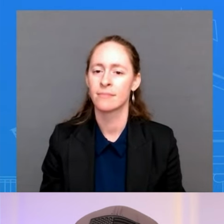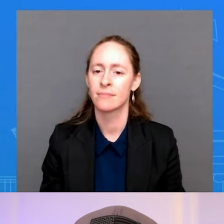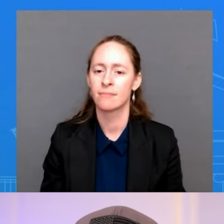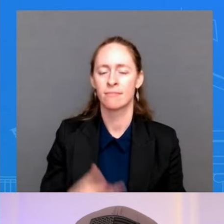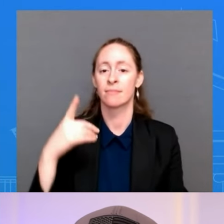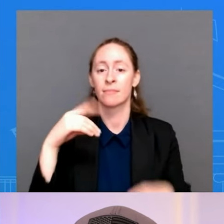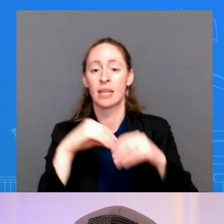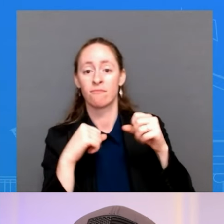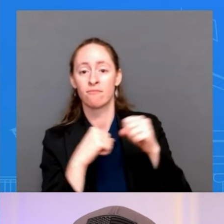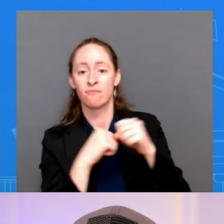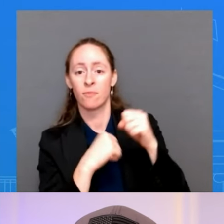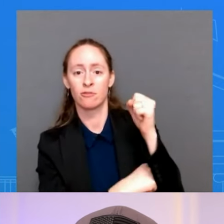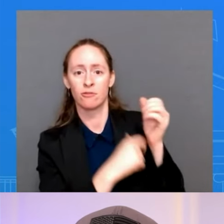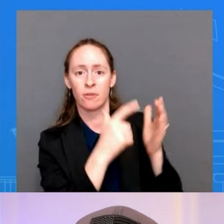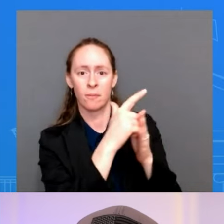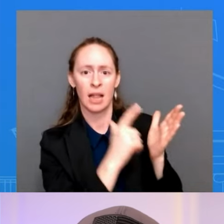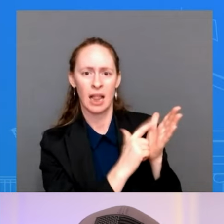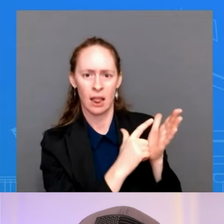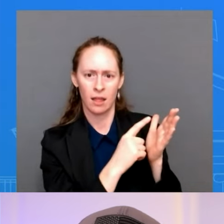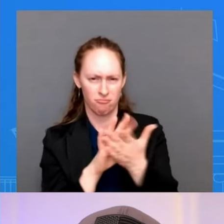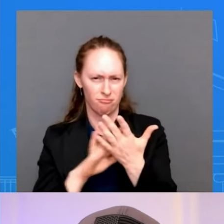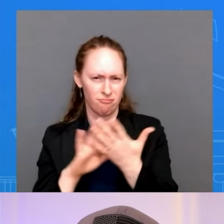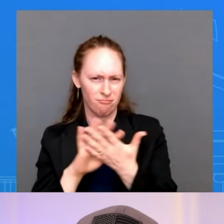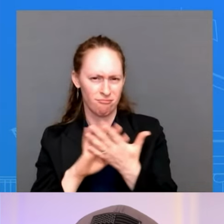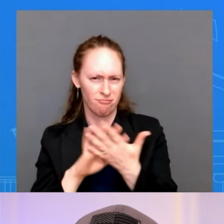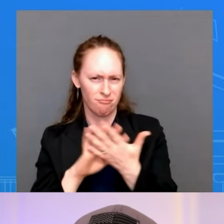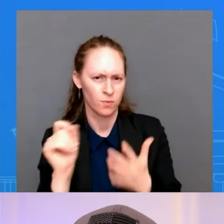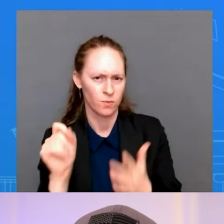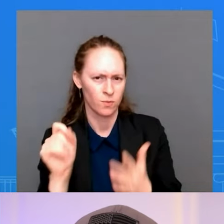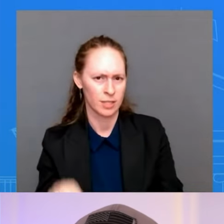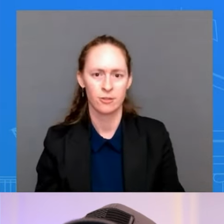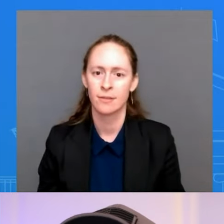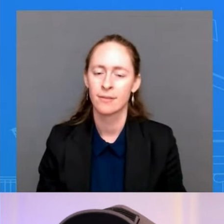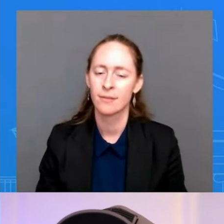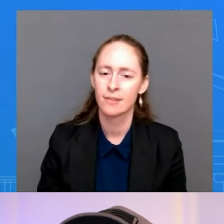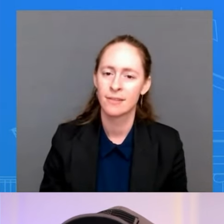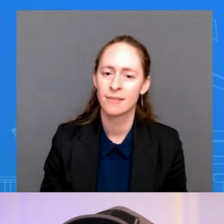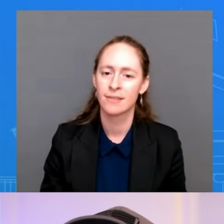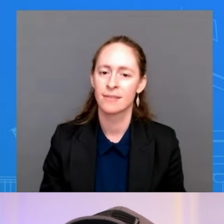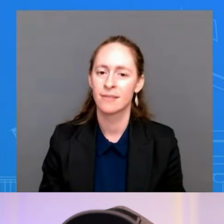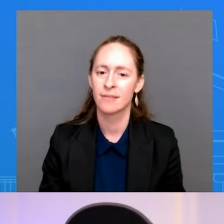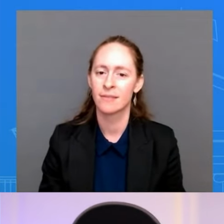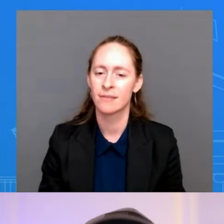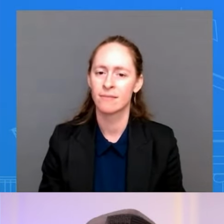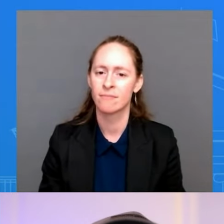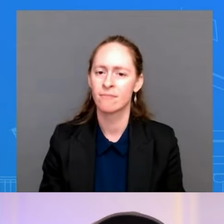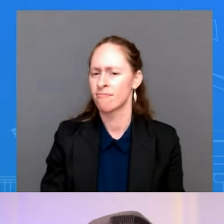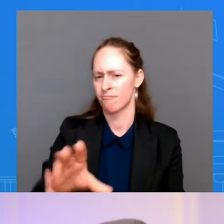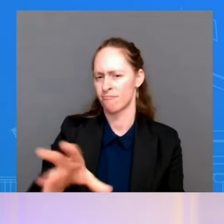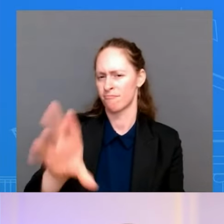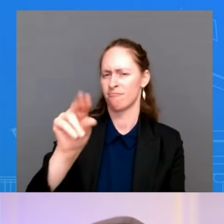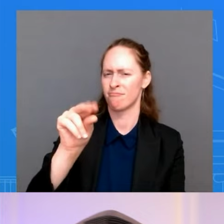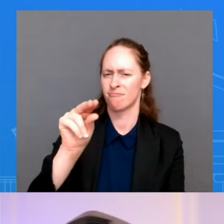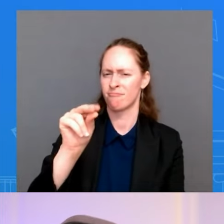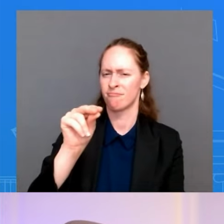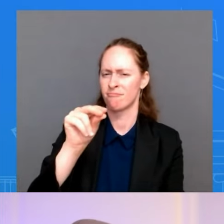Peter. I said it is not correct because I'll give you why it's not correct, because it is incomplete. Oh, it's the